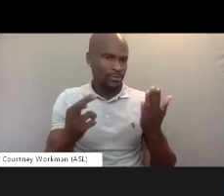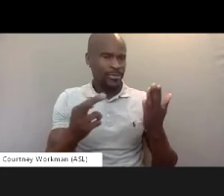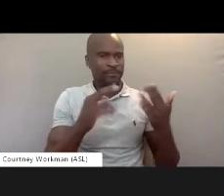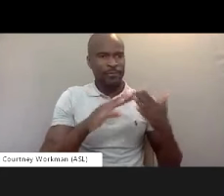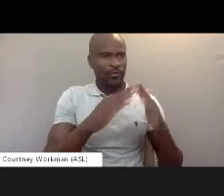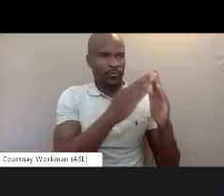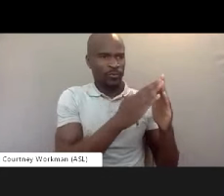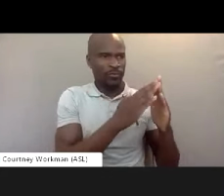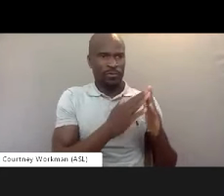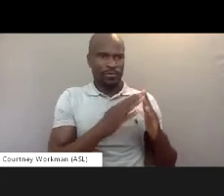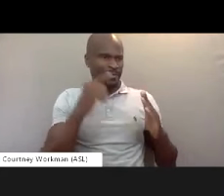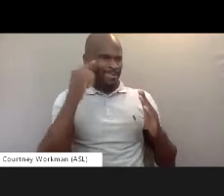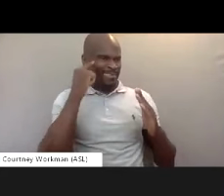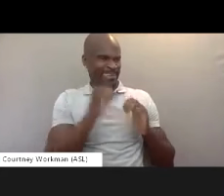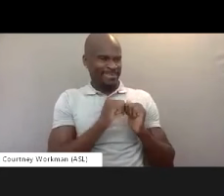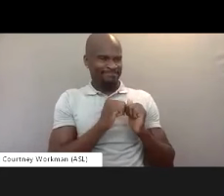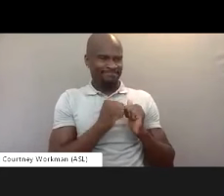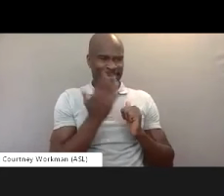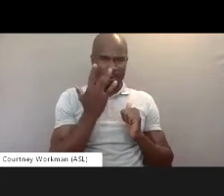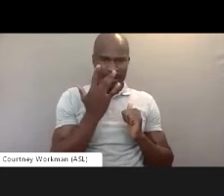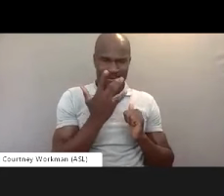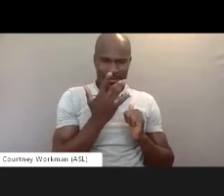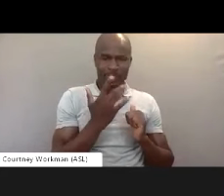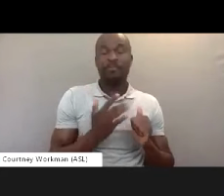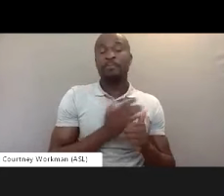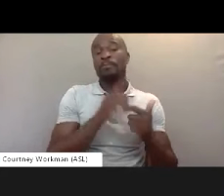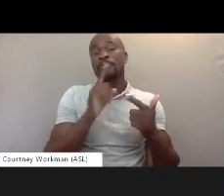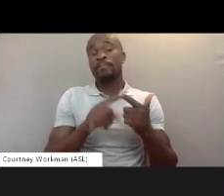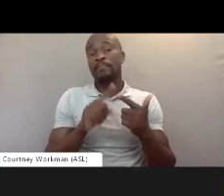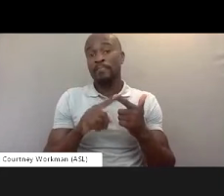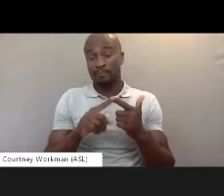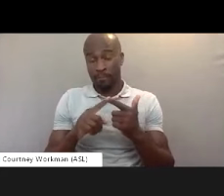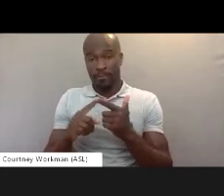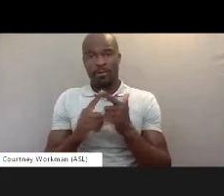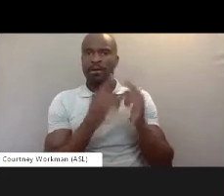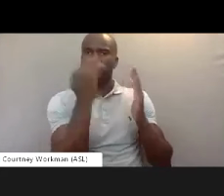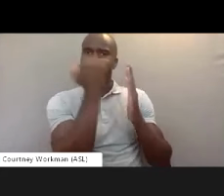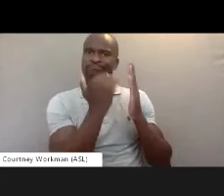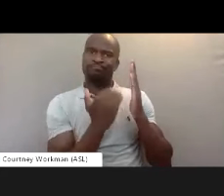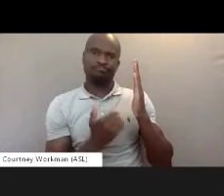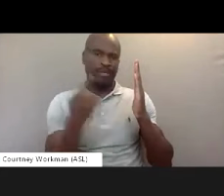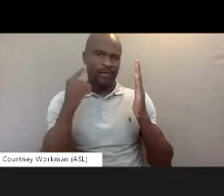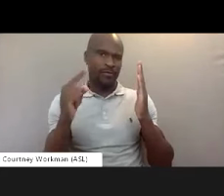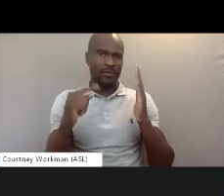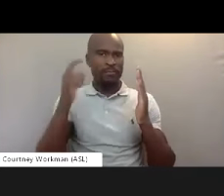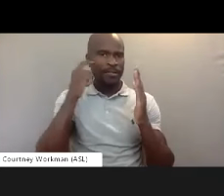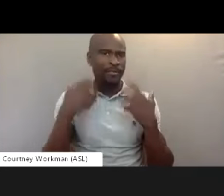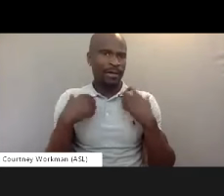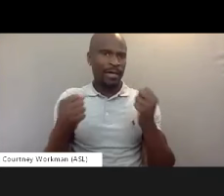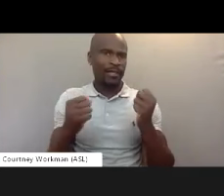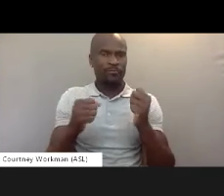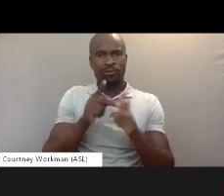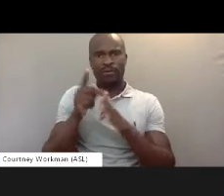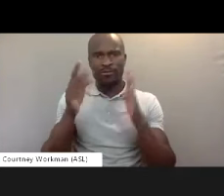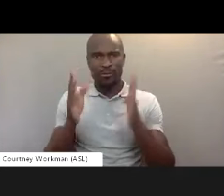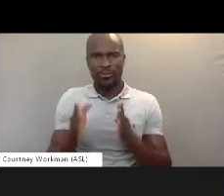then second, how do you develop and maintain a vetted roster of mental health professionals within an impacted community?